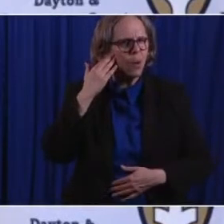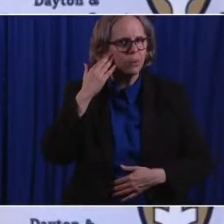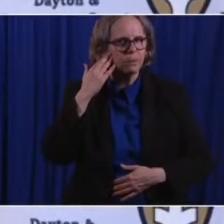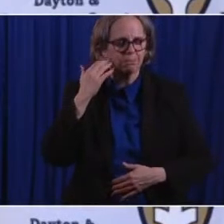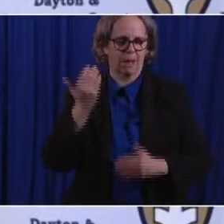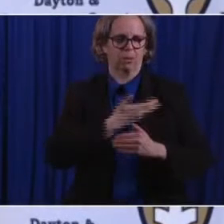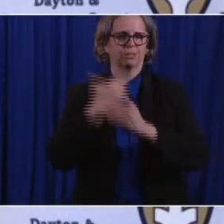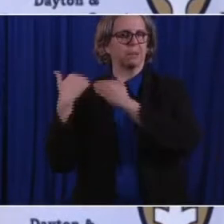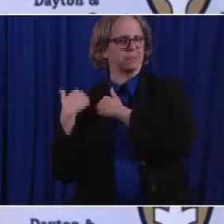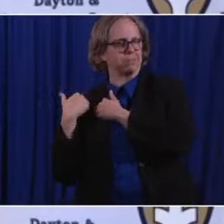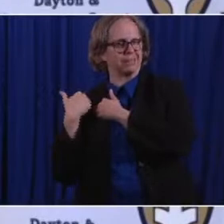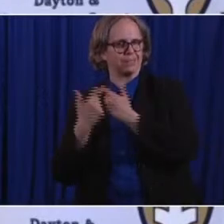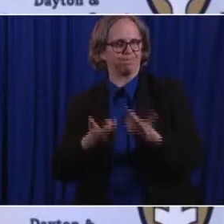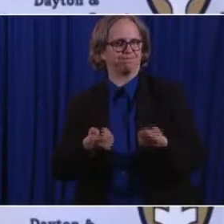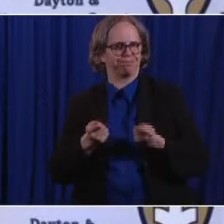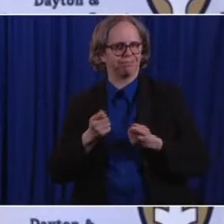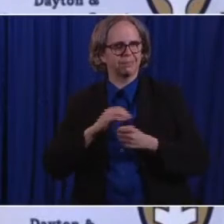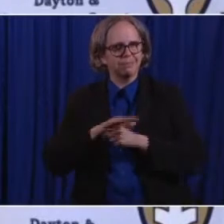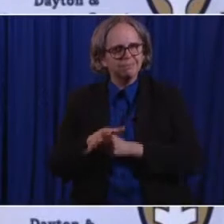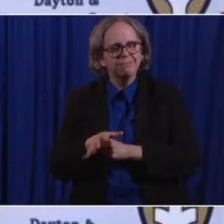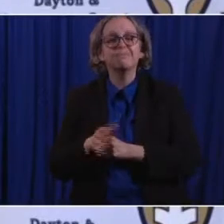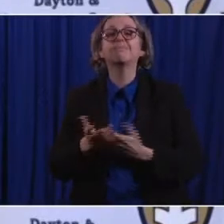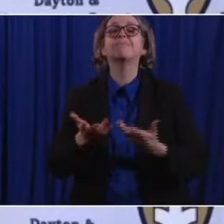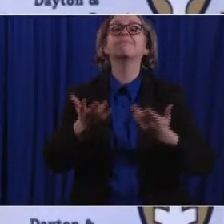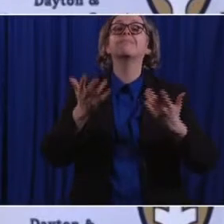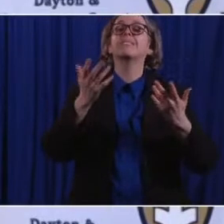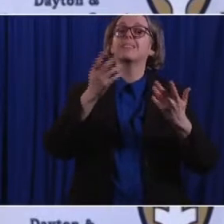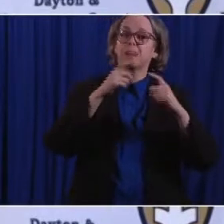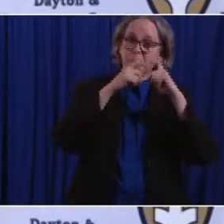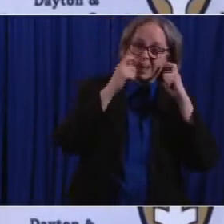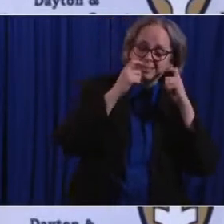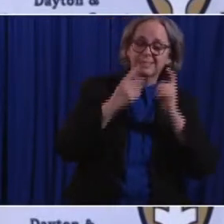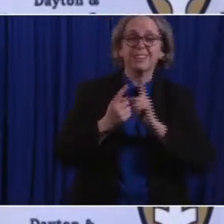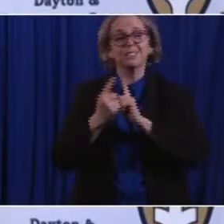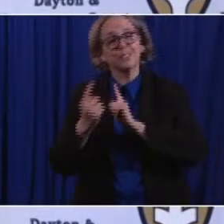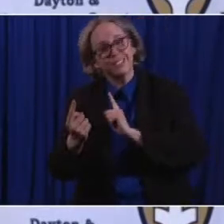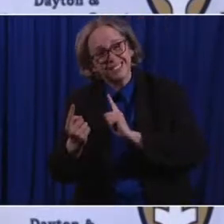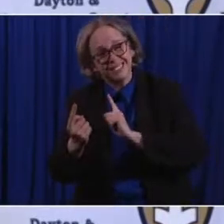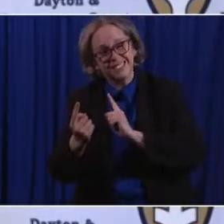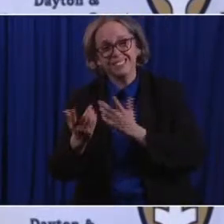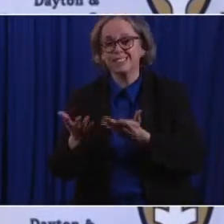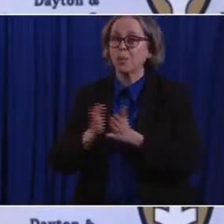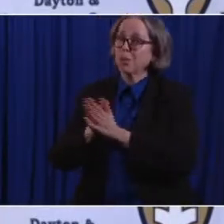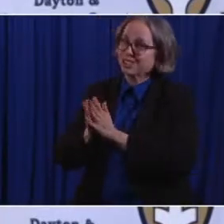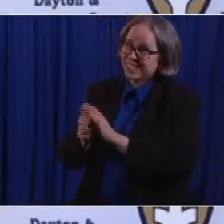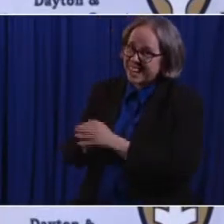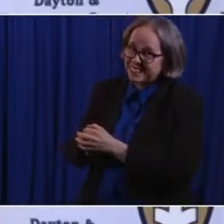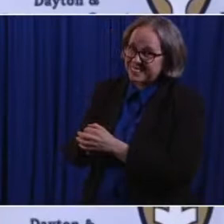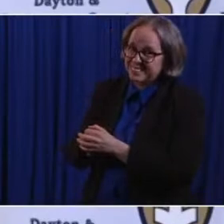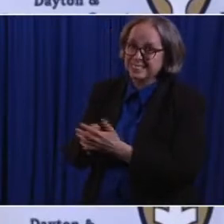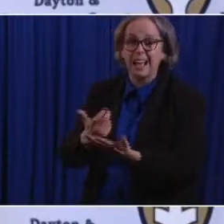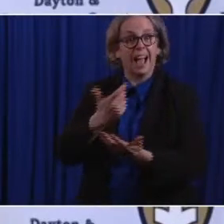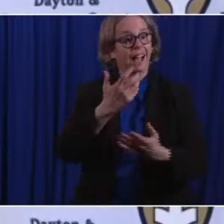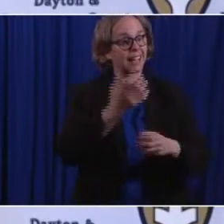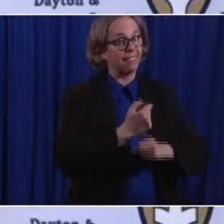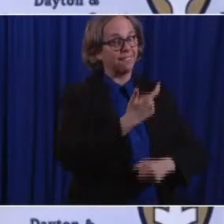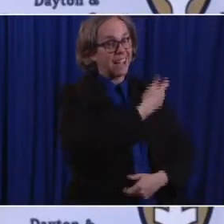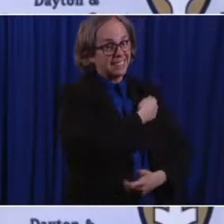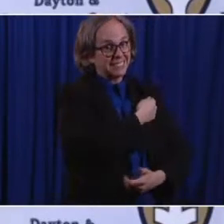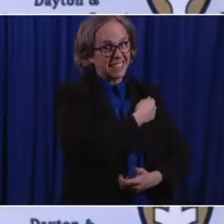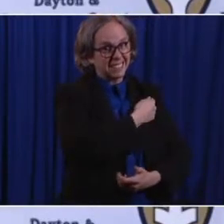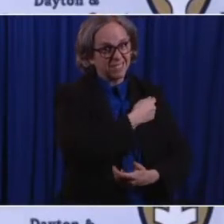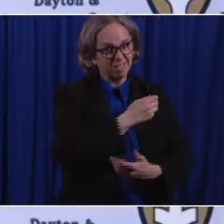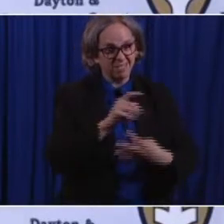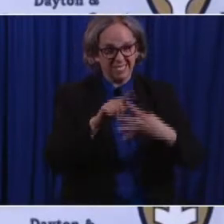wearing masks, and Ohioans have done a phenomenal job in that regard. Still at 93, 94% of people in